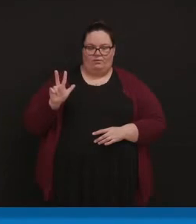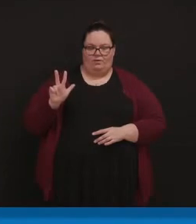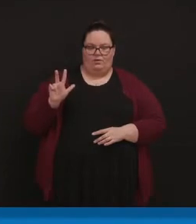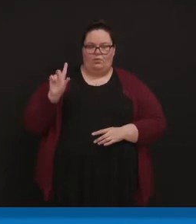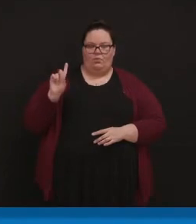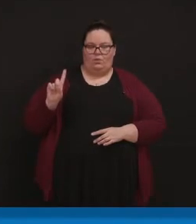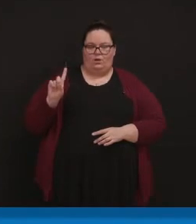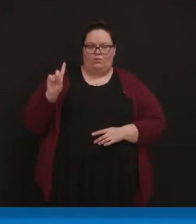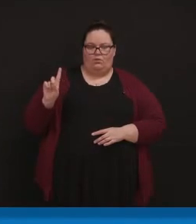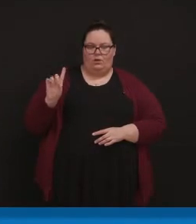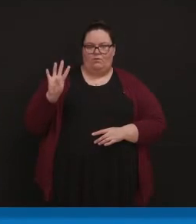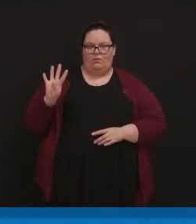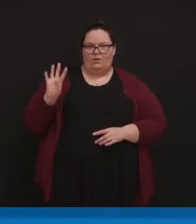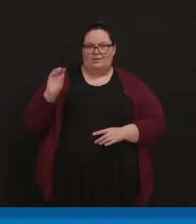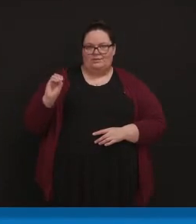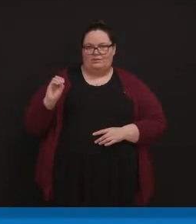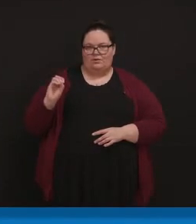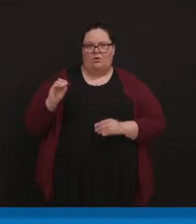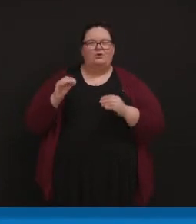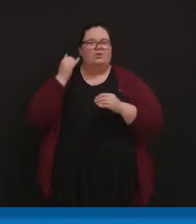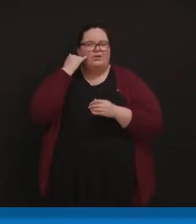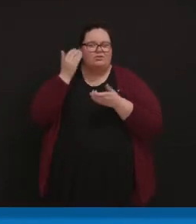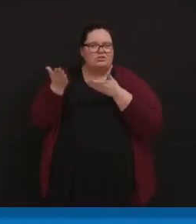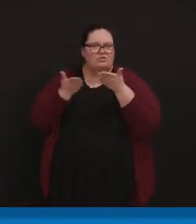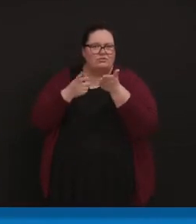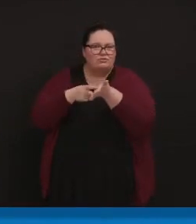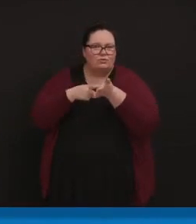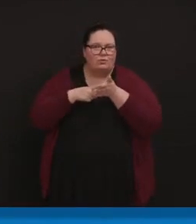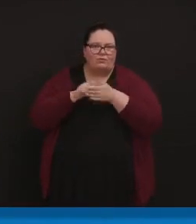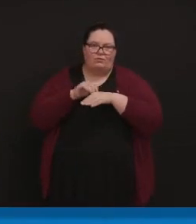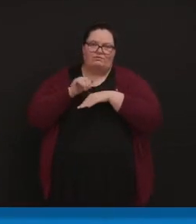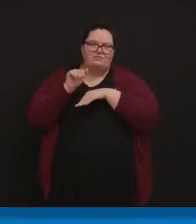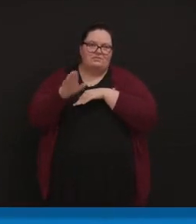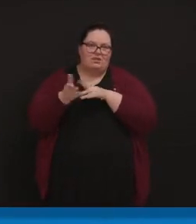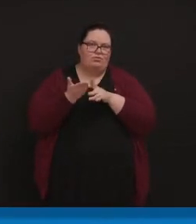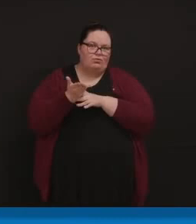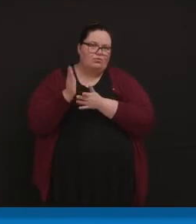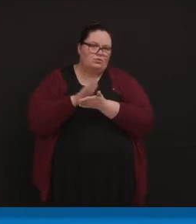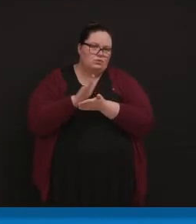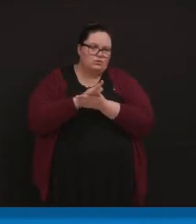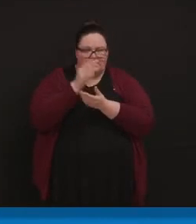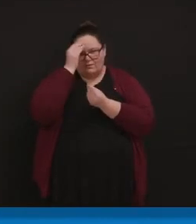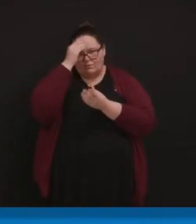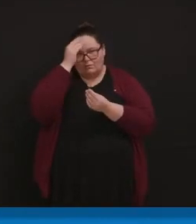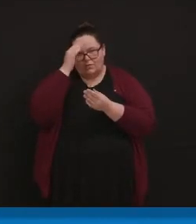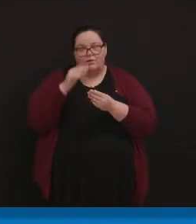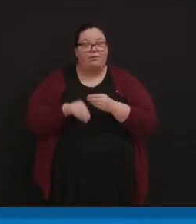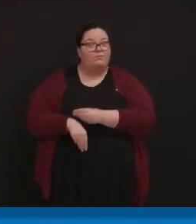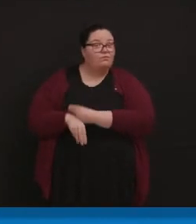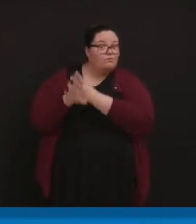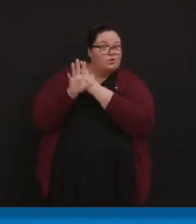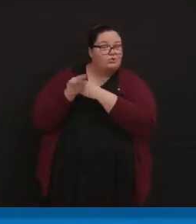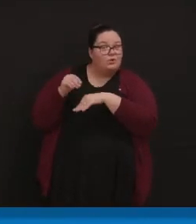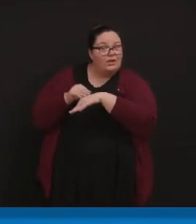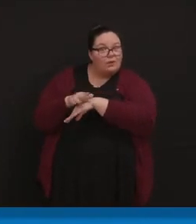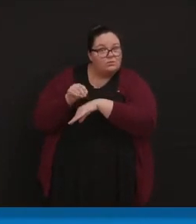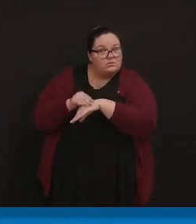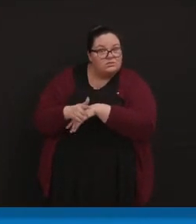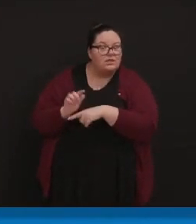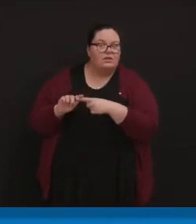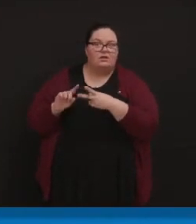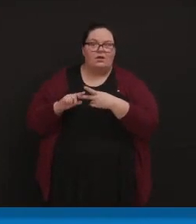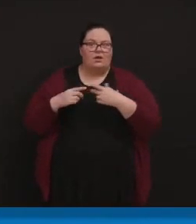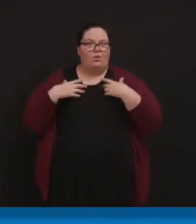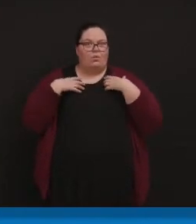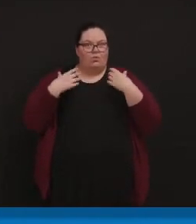1-833-453-1140. More information on these services have been sent home through your schools. Virtual counseling sessions and a variety of other